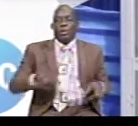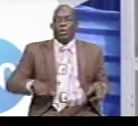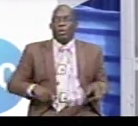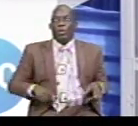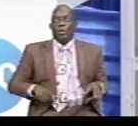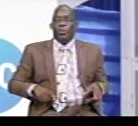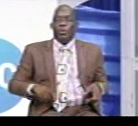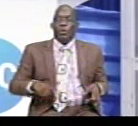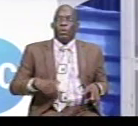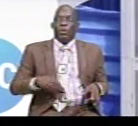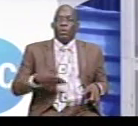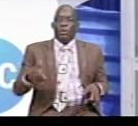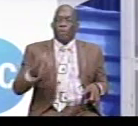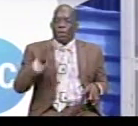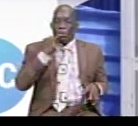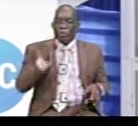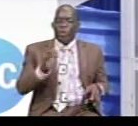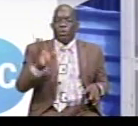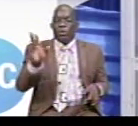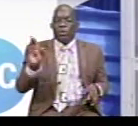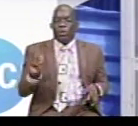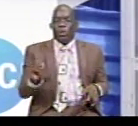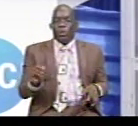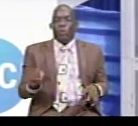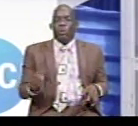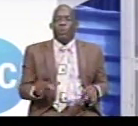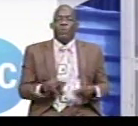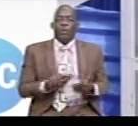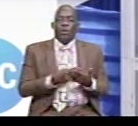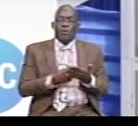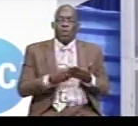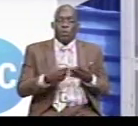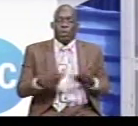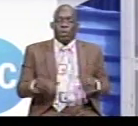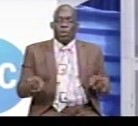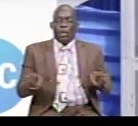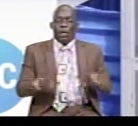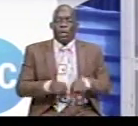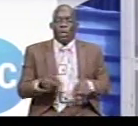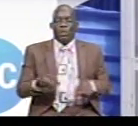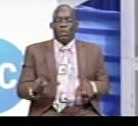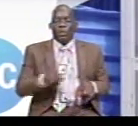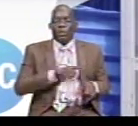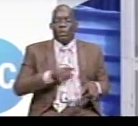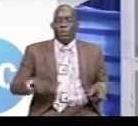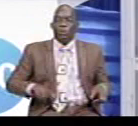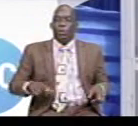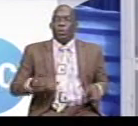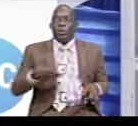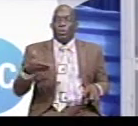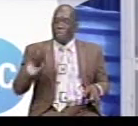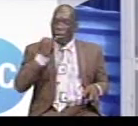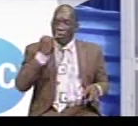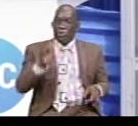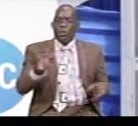Amen. Holy as the Lord, as the Lord, there is none